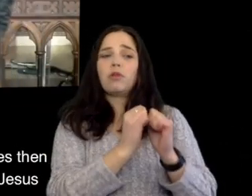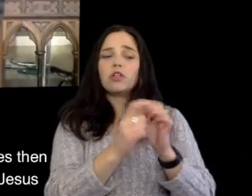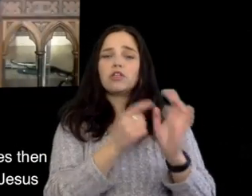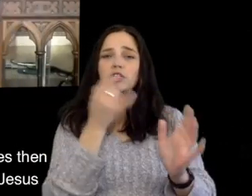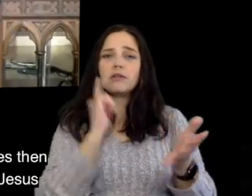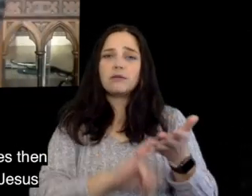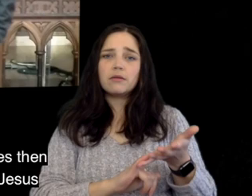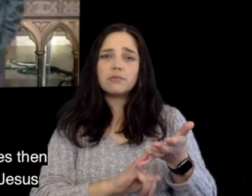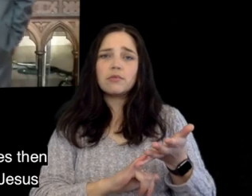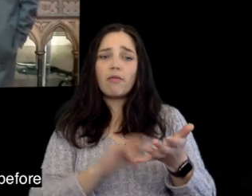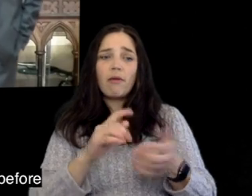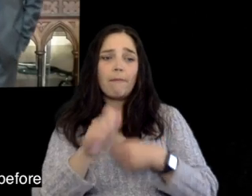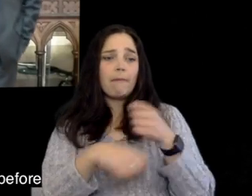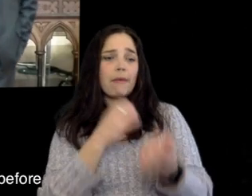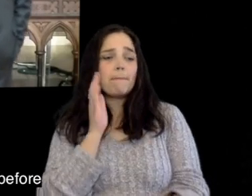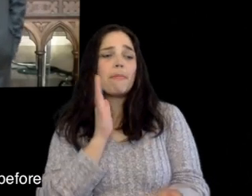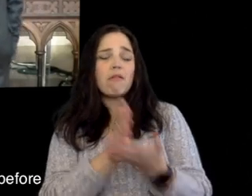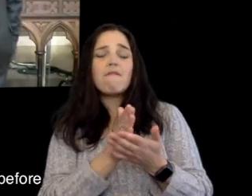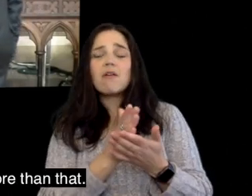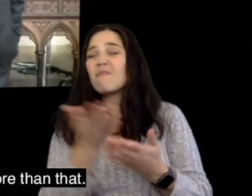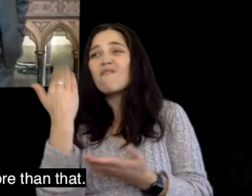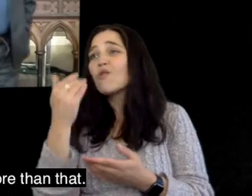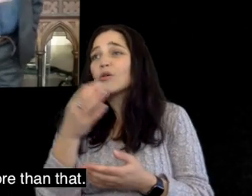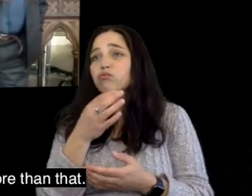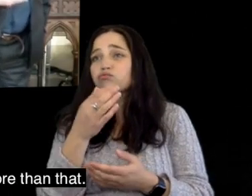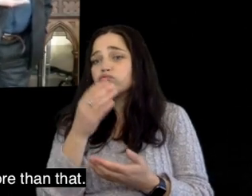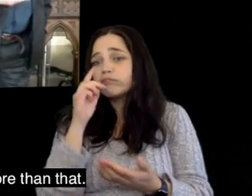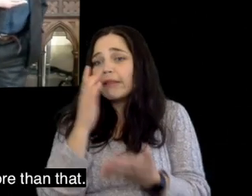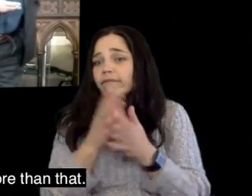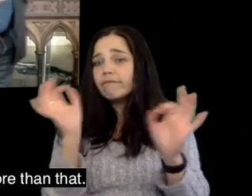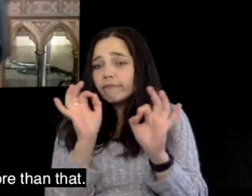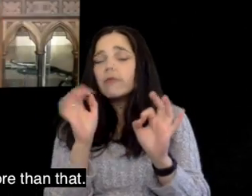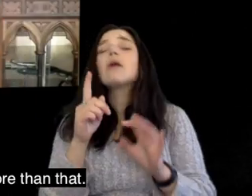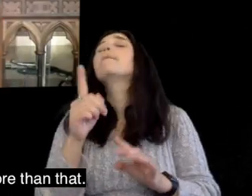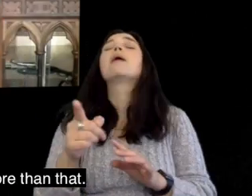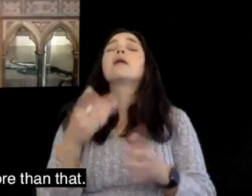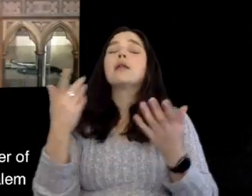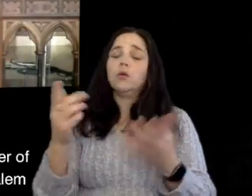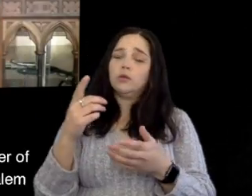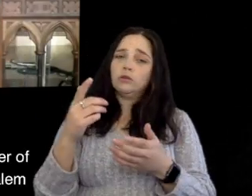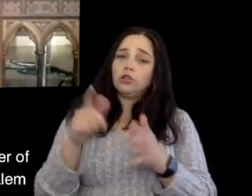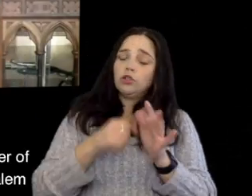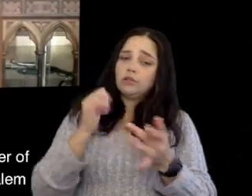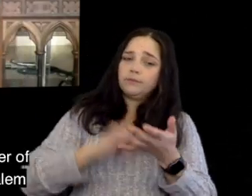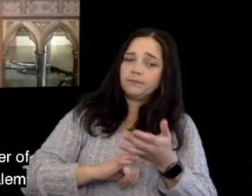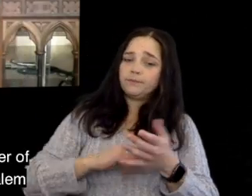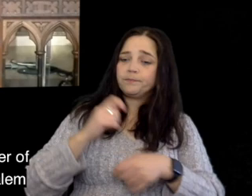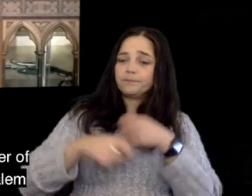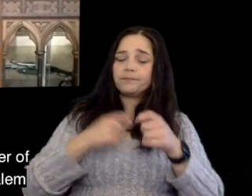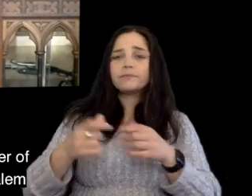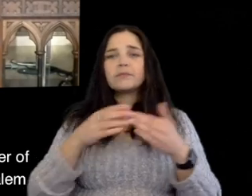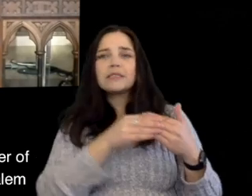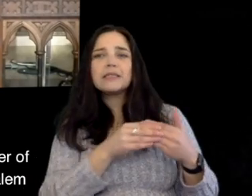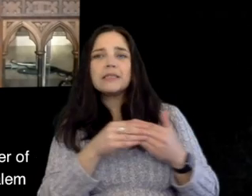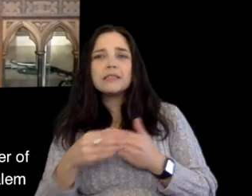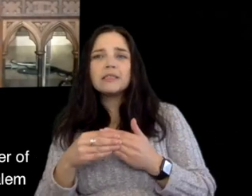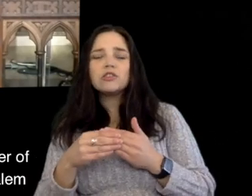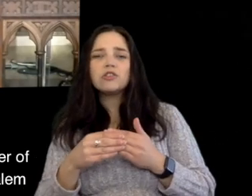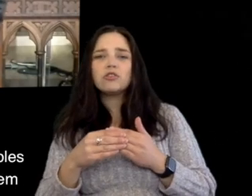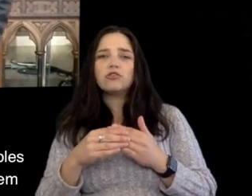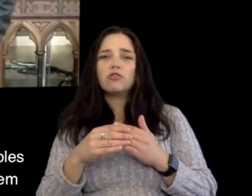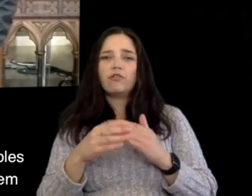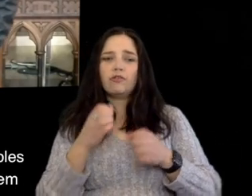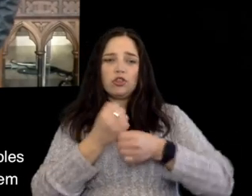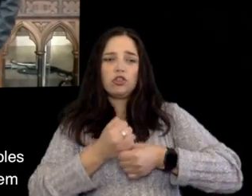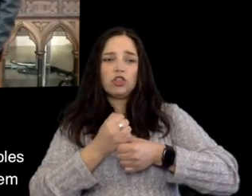that, James then became a believer in Jesus, which he hadn't been before, and James went on to do more than that. He became the leader of